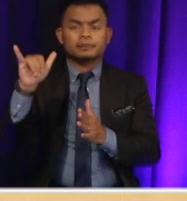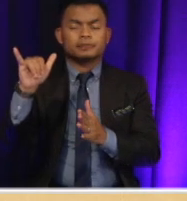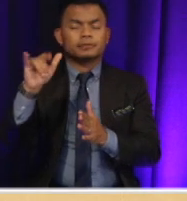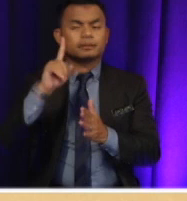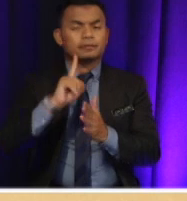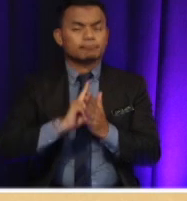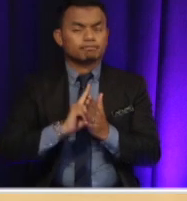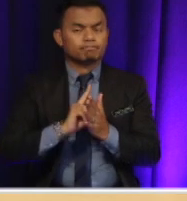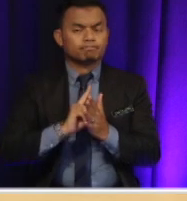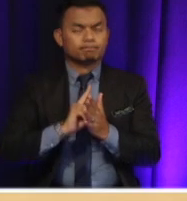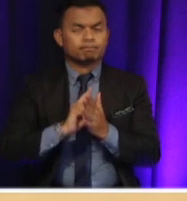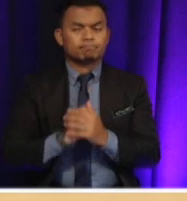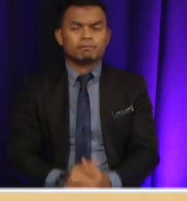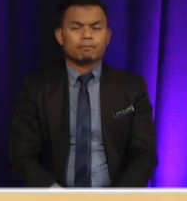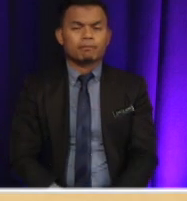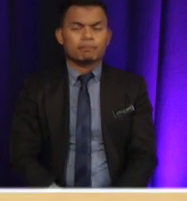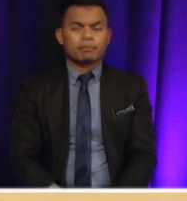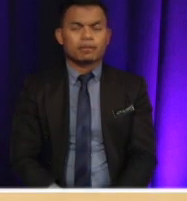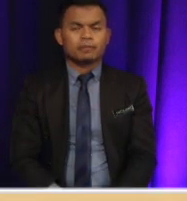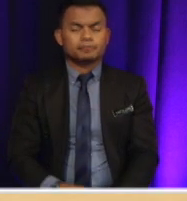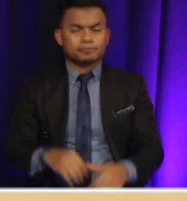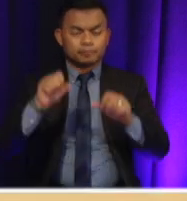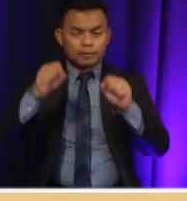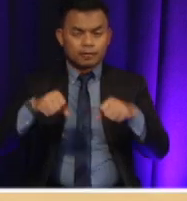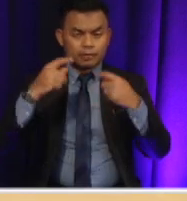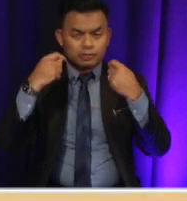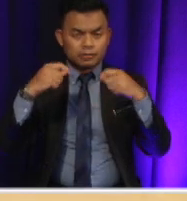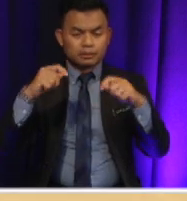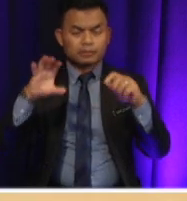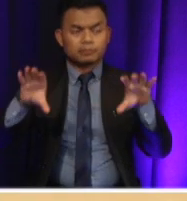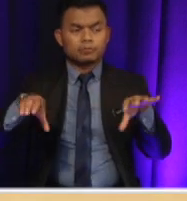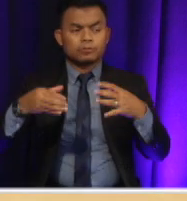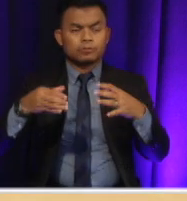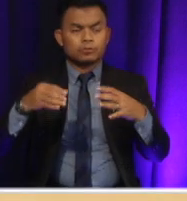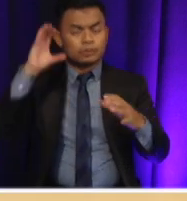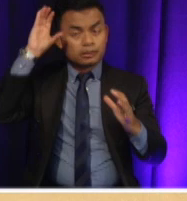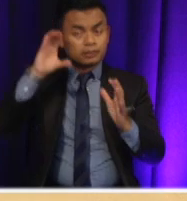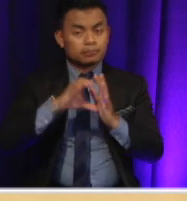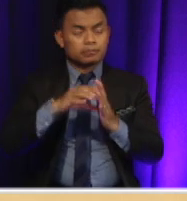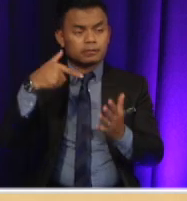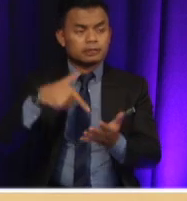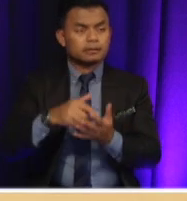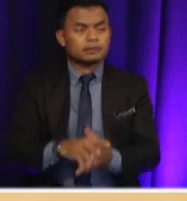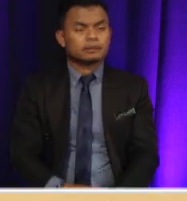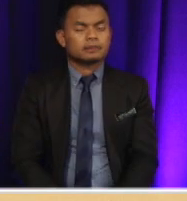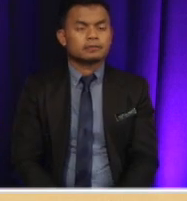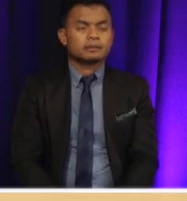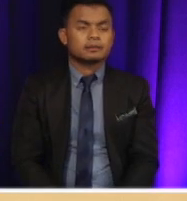is? Well, you Ah, can look look- at the other pictures. You can try and do the other pictures. Probably it looks like the sellotape. Is